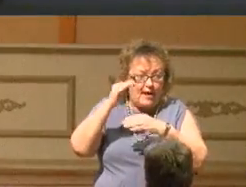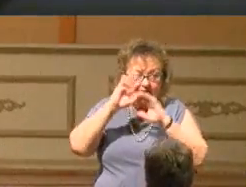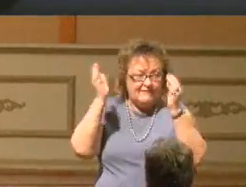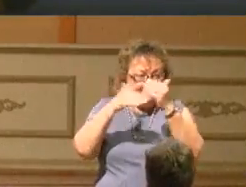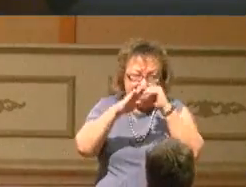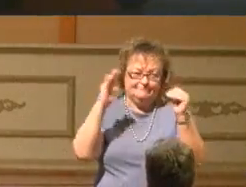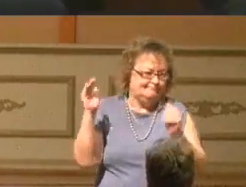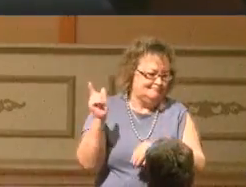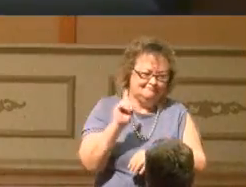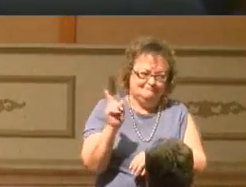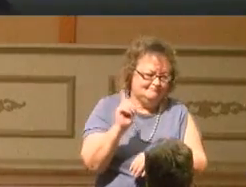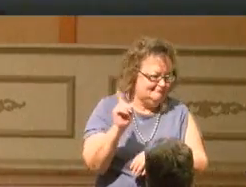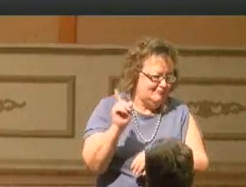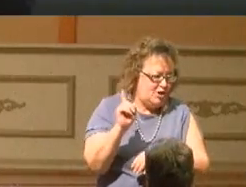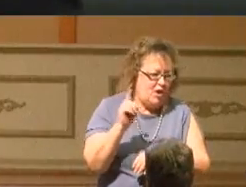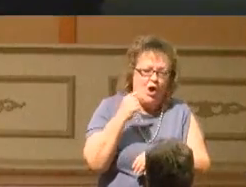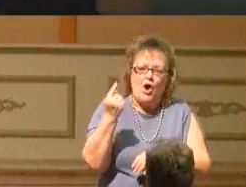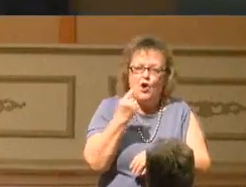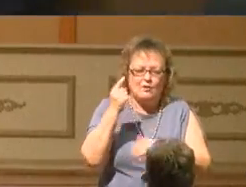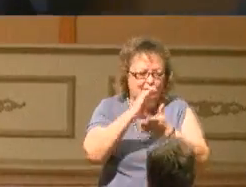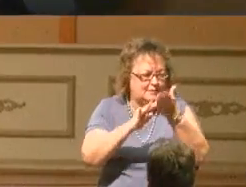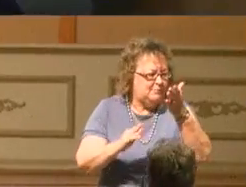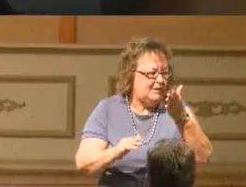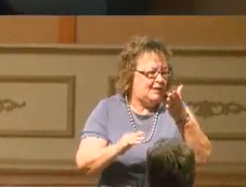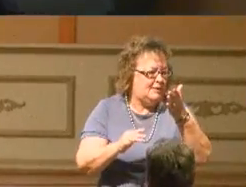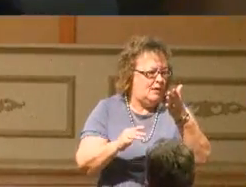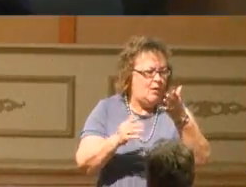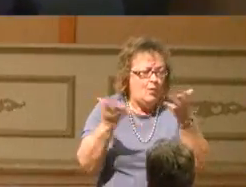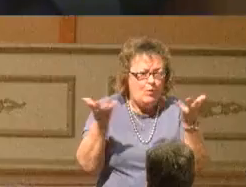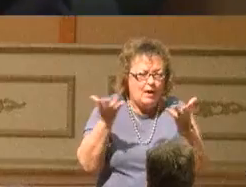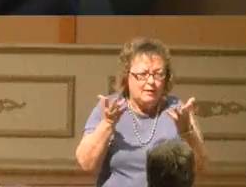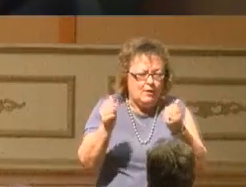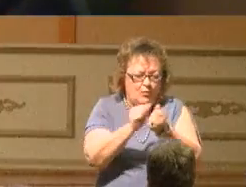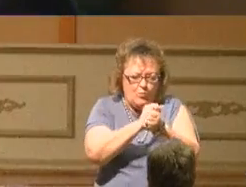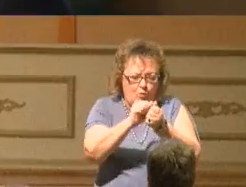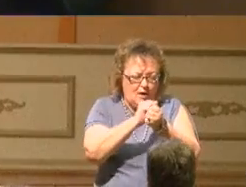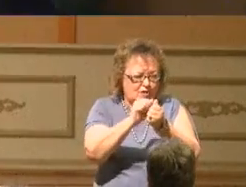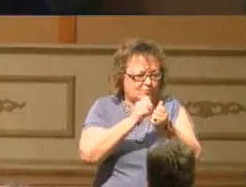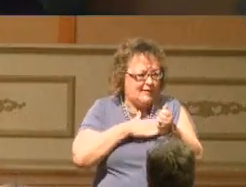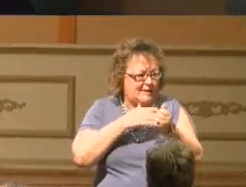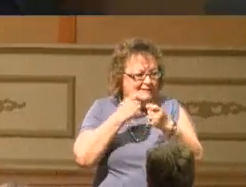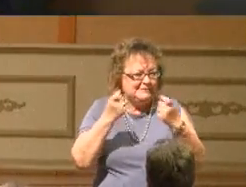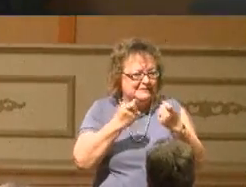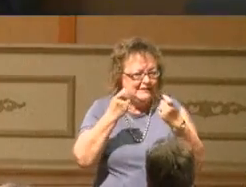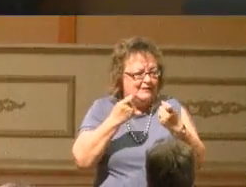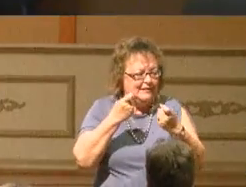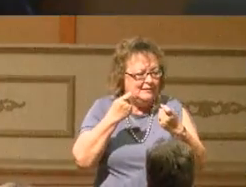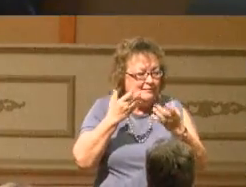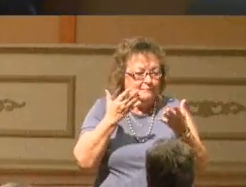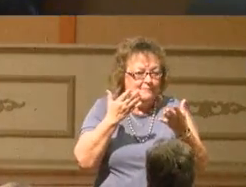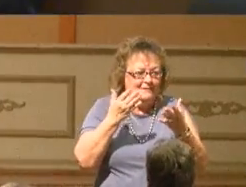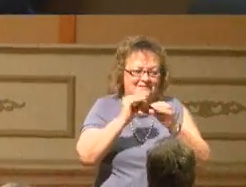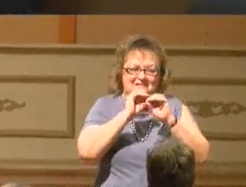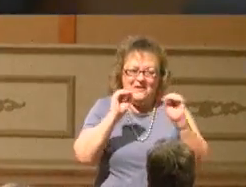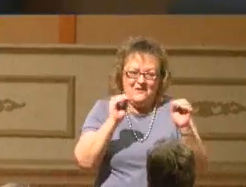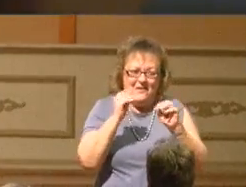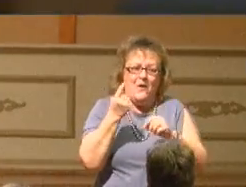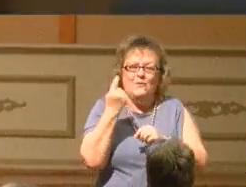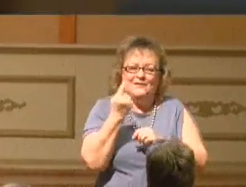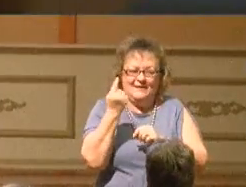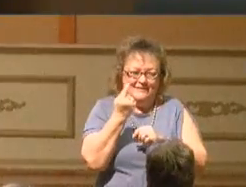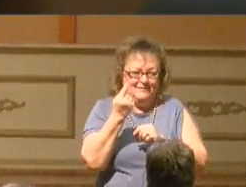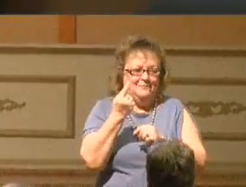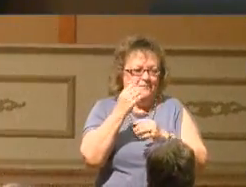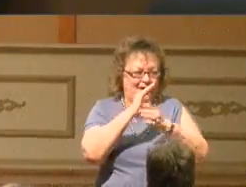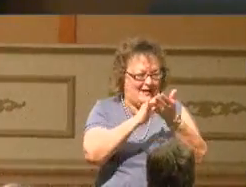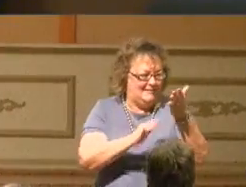the shed blood of Jesus Christ. What can wash away my sin? Nothing but the blood of Jesus. I was so thrilled when